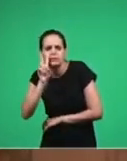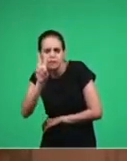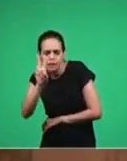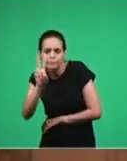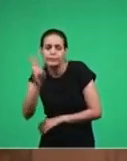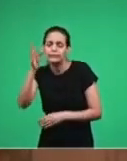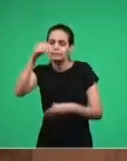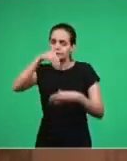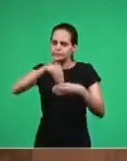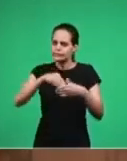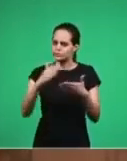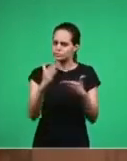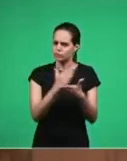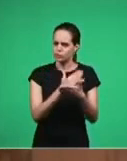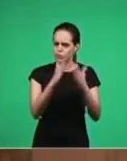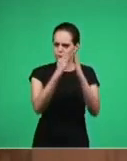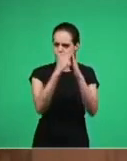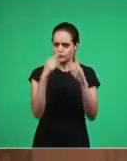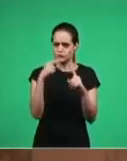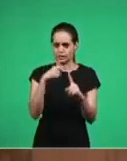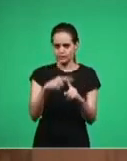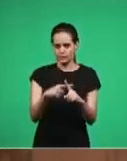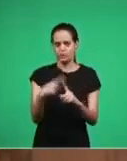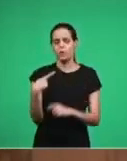What happens